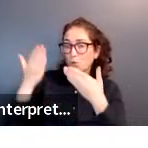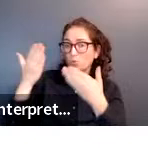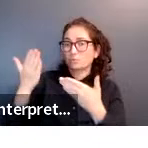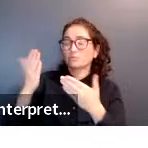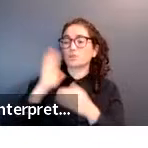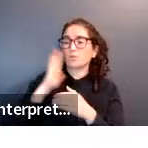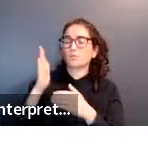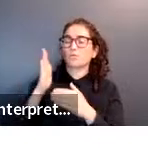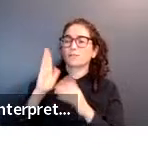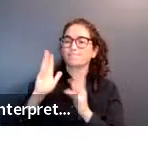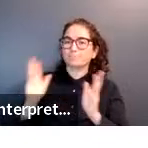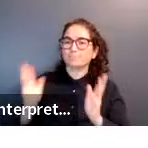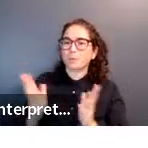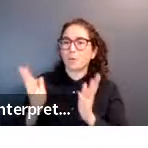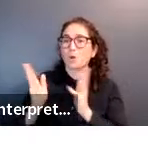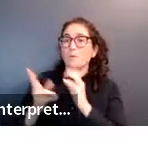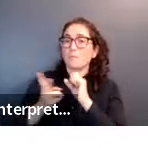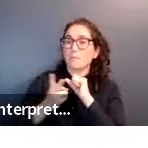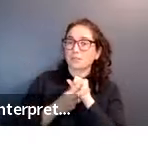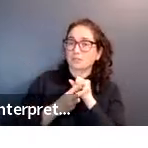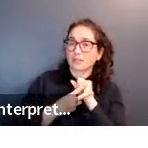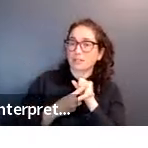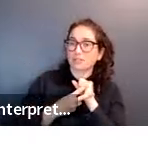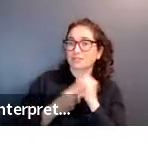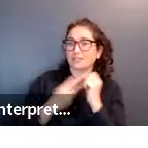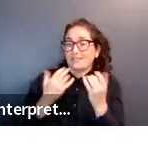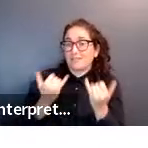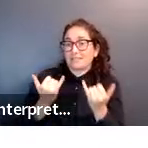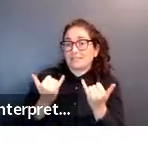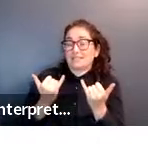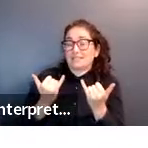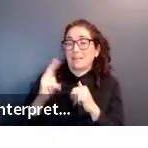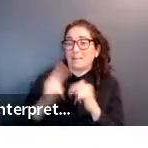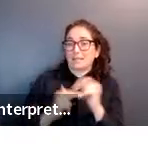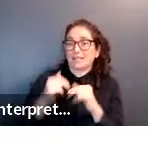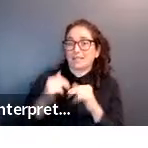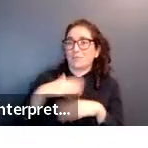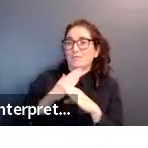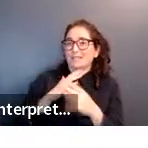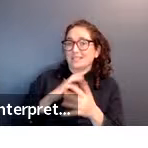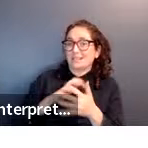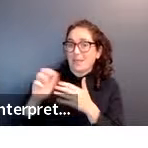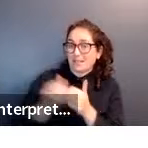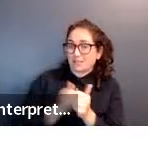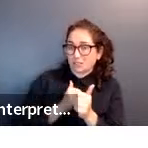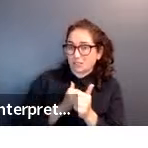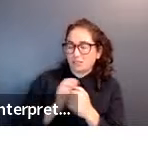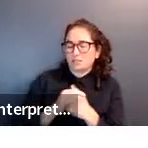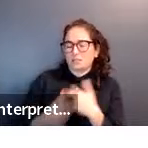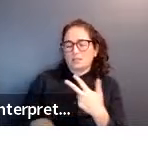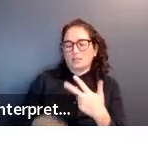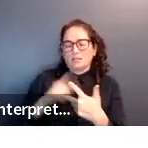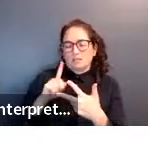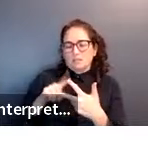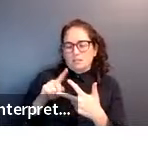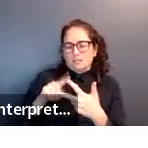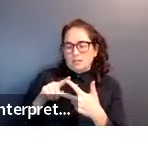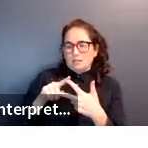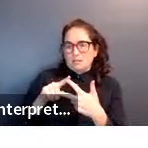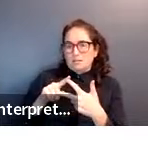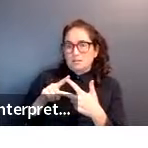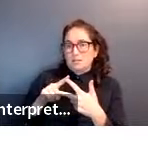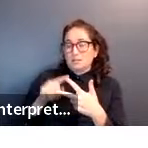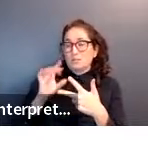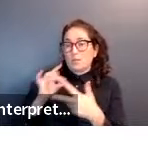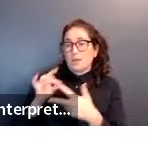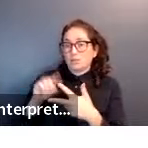would promote preservation of existing buildings and prevent demolition? My second question with